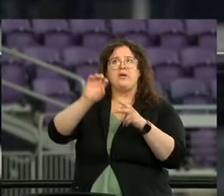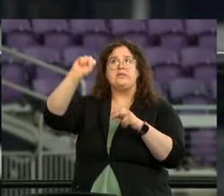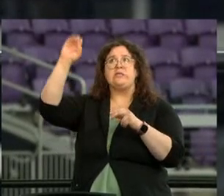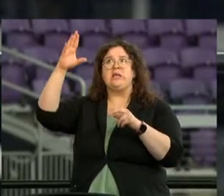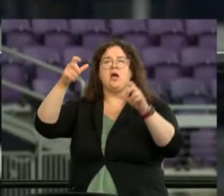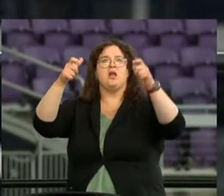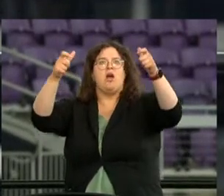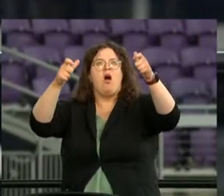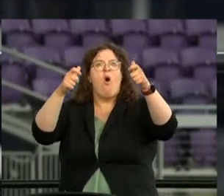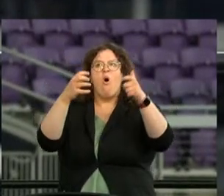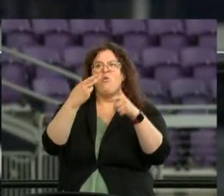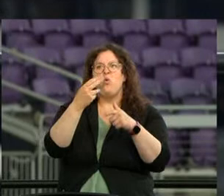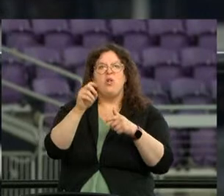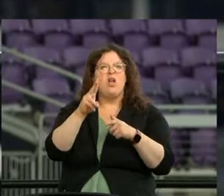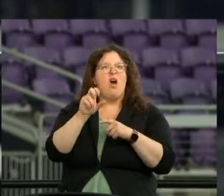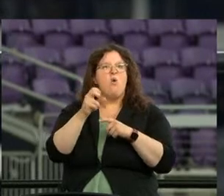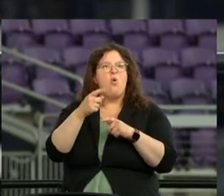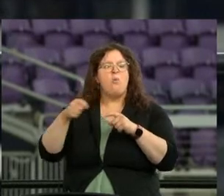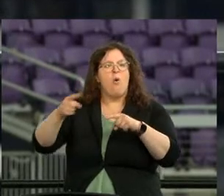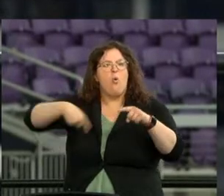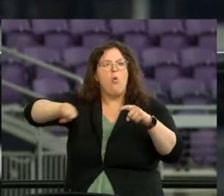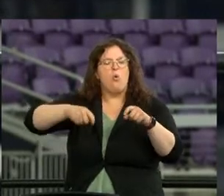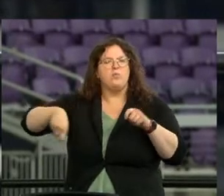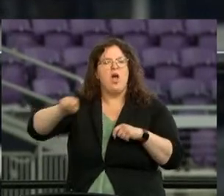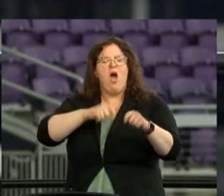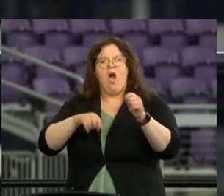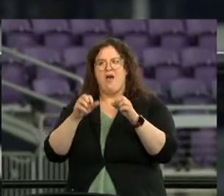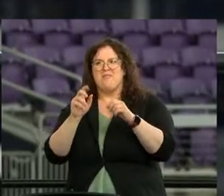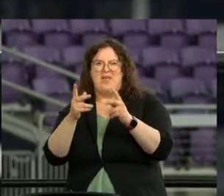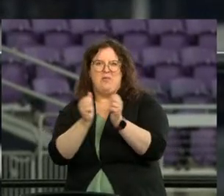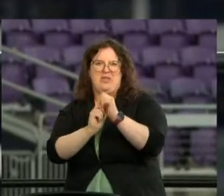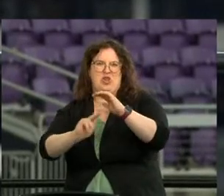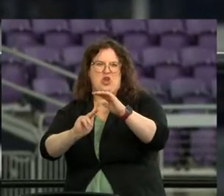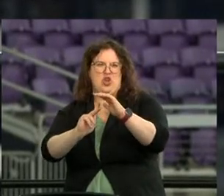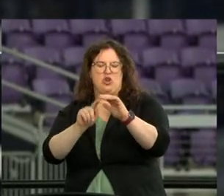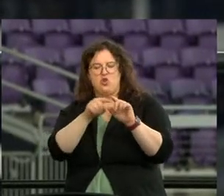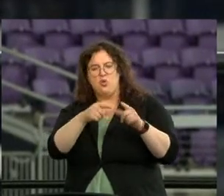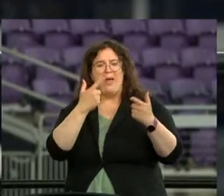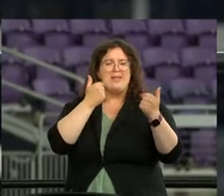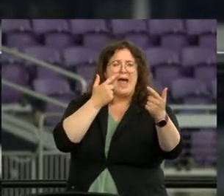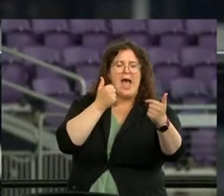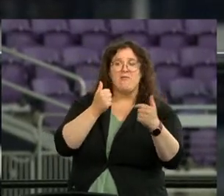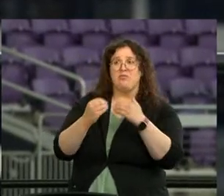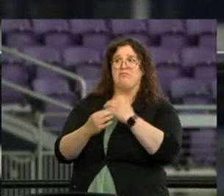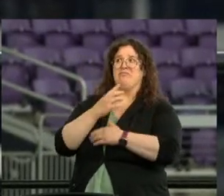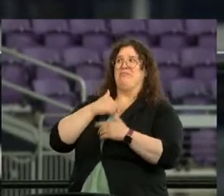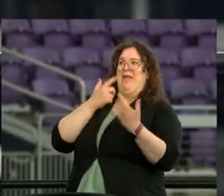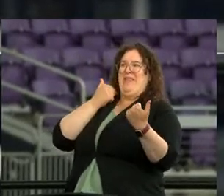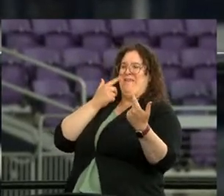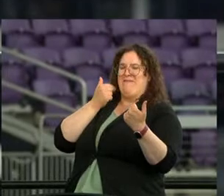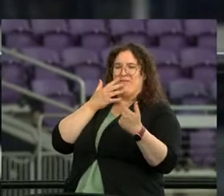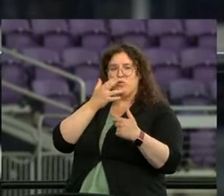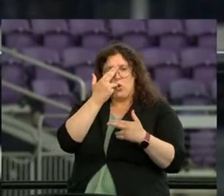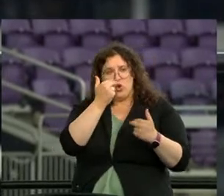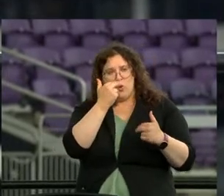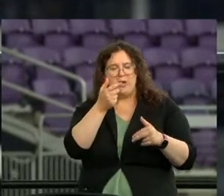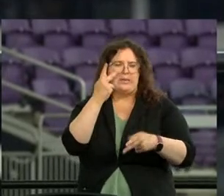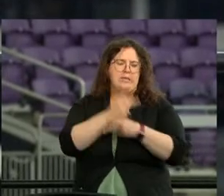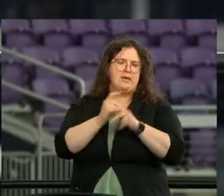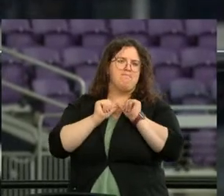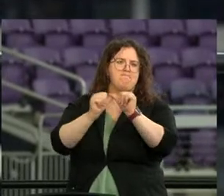energetic kindergartners. You've been a class that has laughed. You've made me laugh. Do not lose your sense of humor.